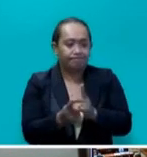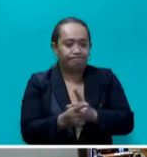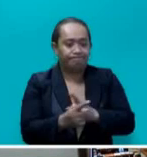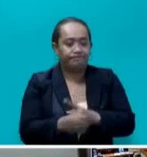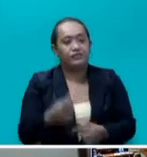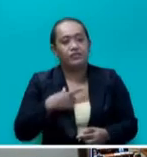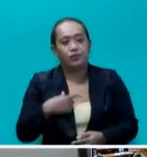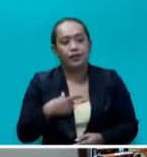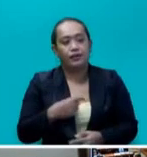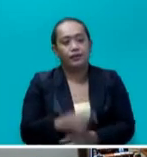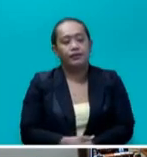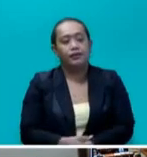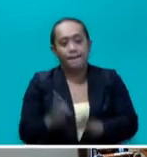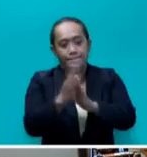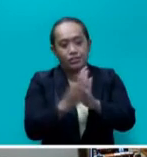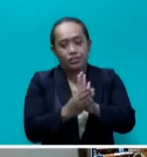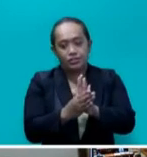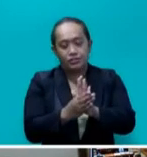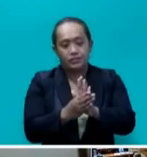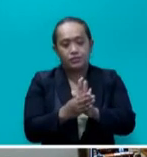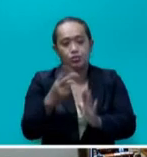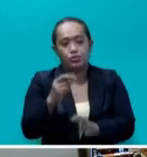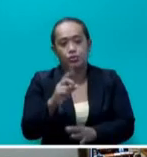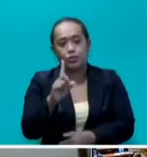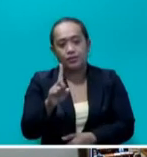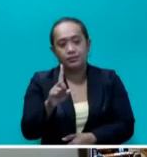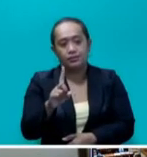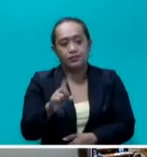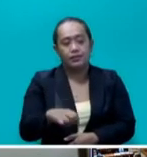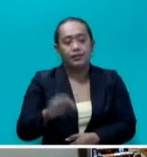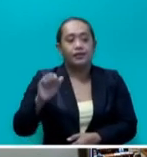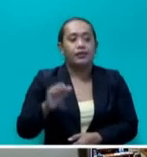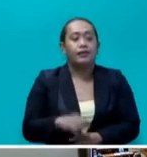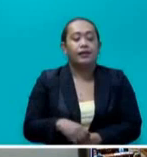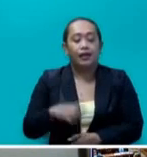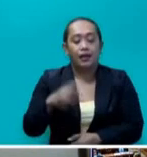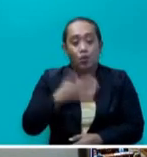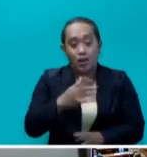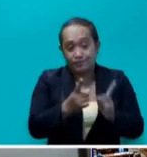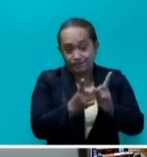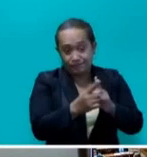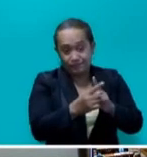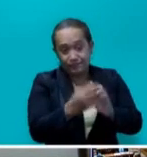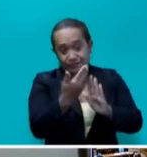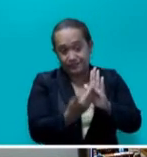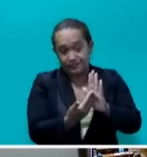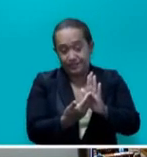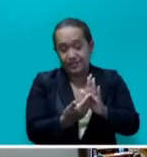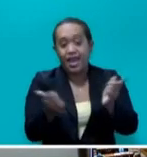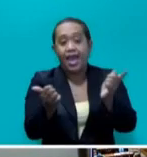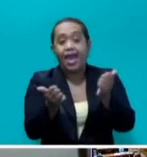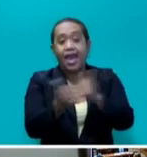Environment and Climate Adaptation Budget Amendment Bill 2021, Mr. Speaker, sir, seeks to amend the Environment and Climate Adaptation Act